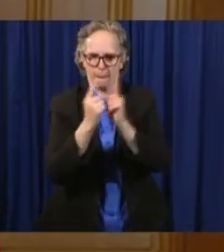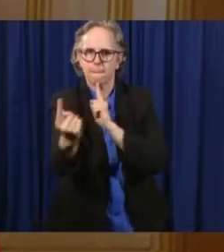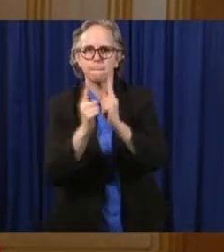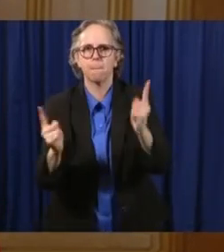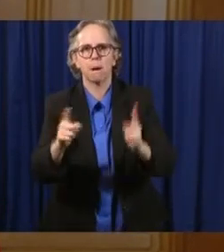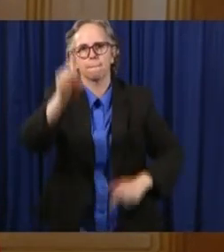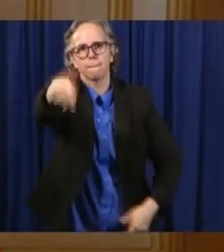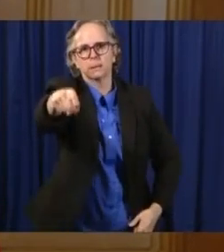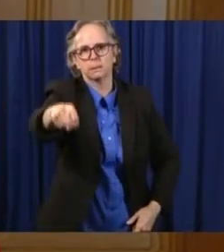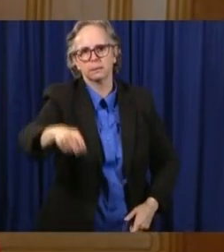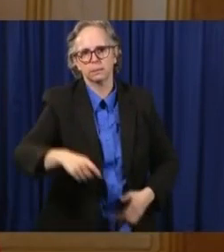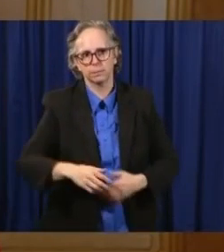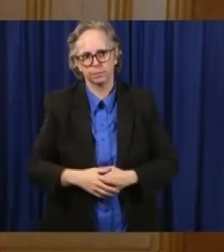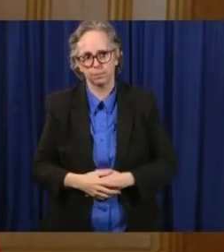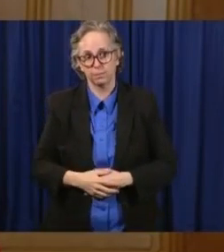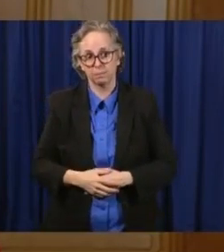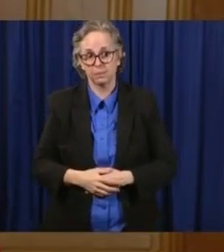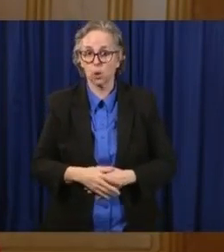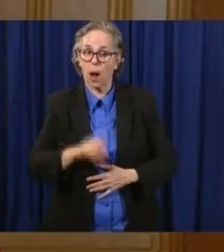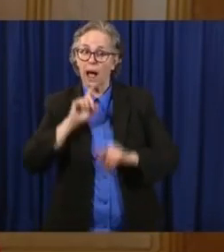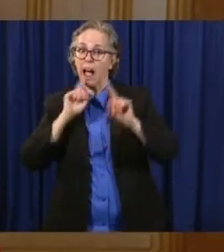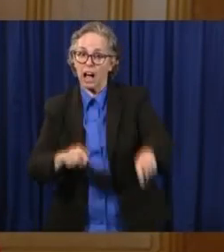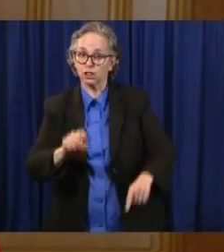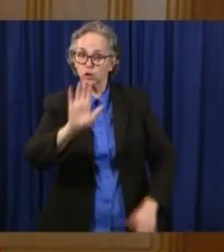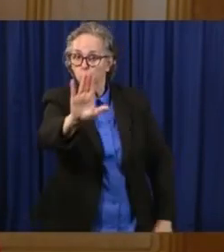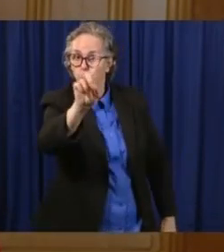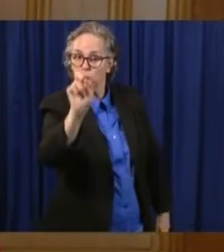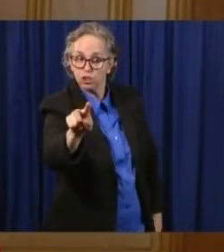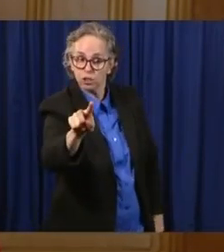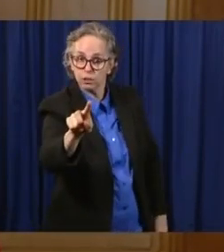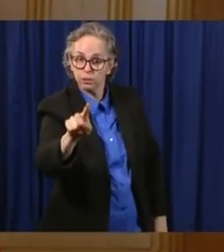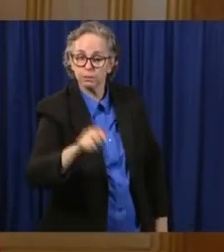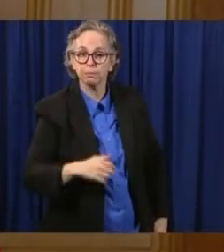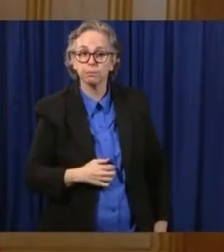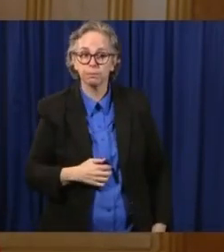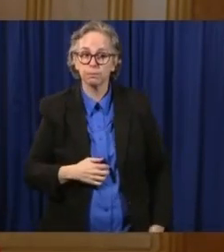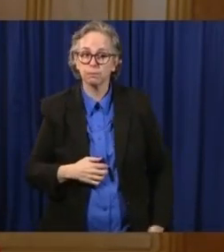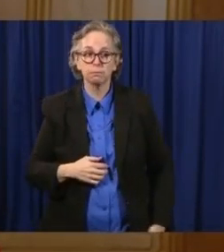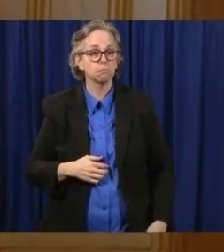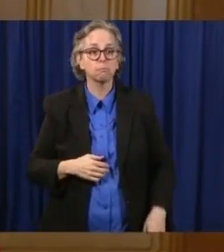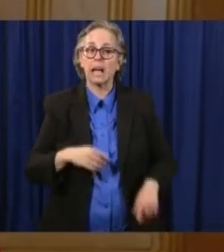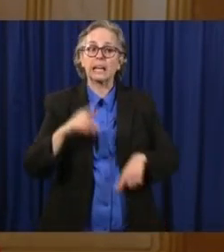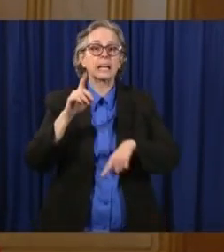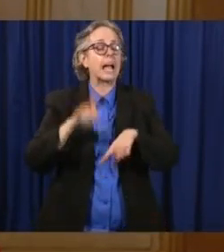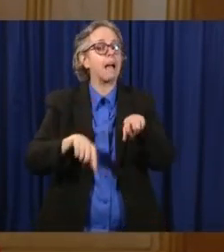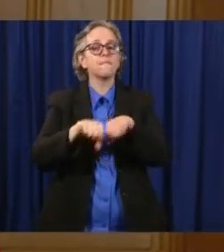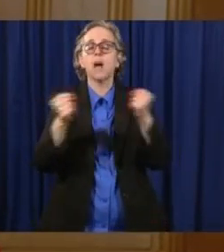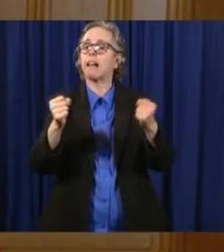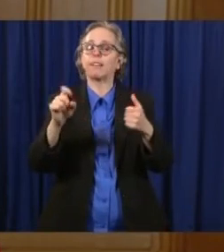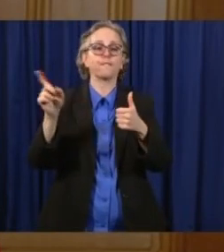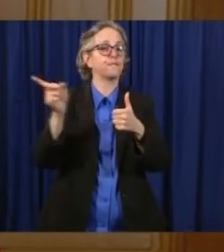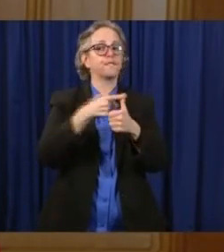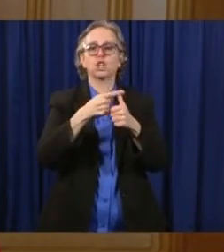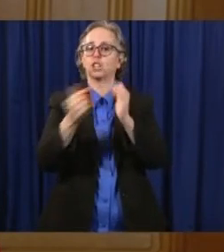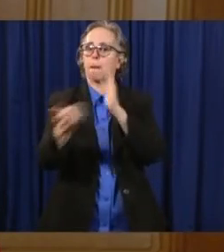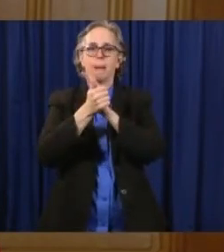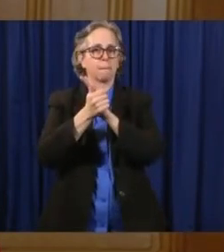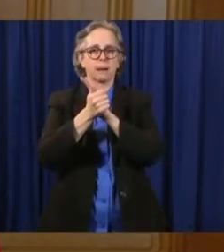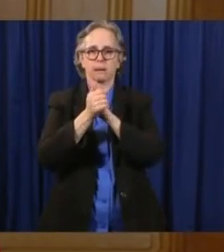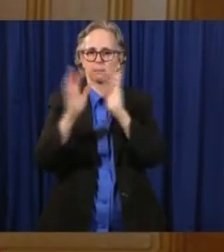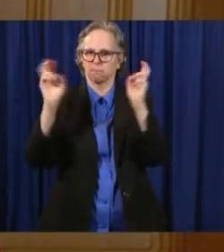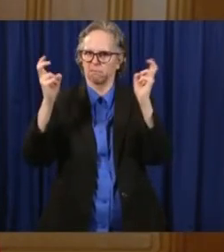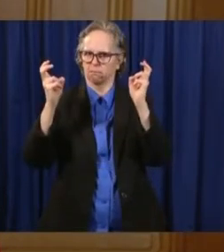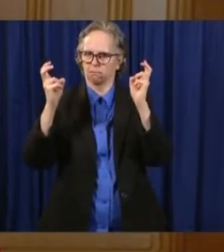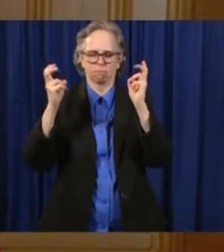difference is, to answer your question, the difference is we are not going to violate people's First Amendment rights. We've kind of